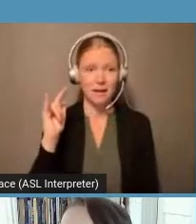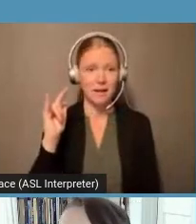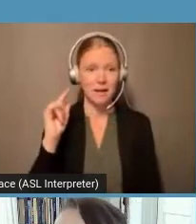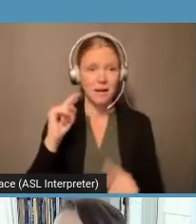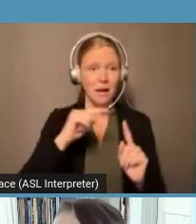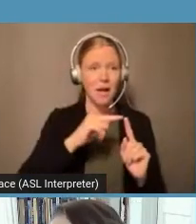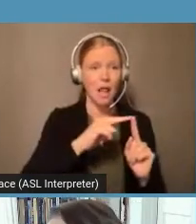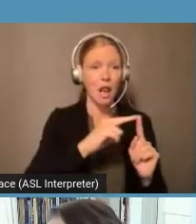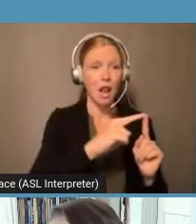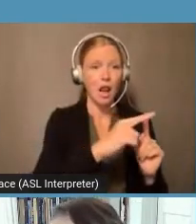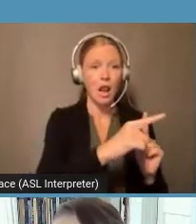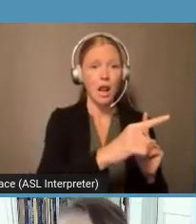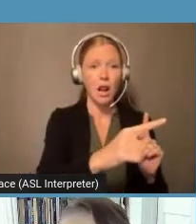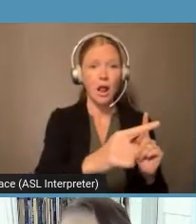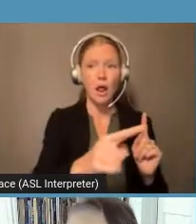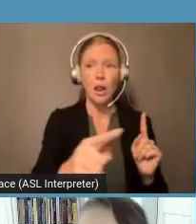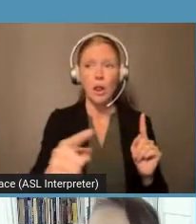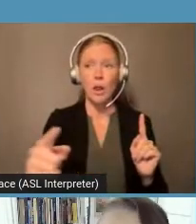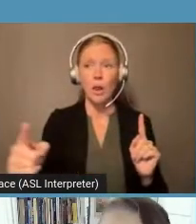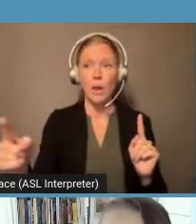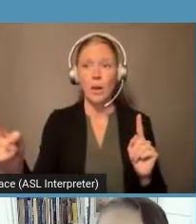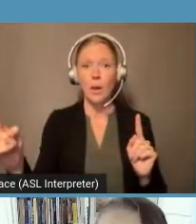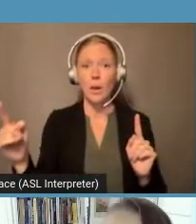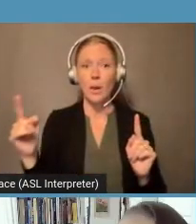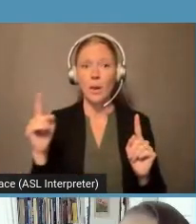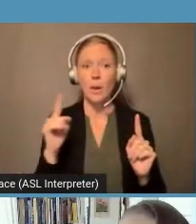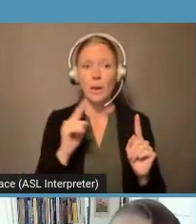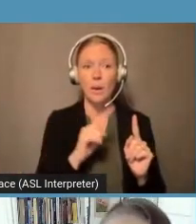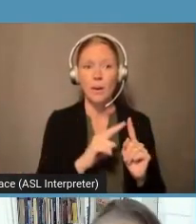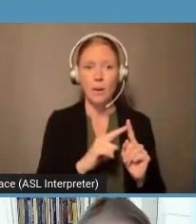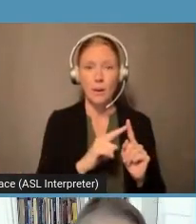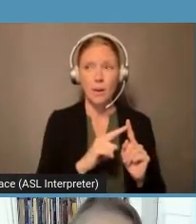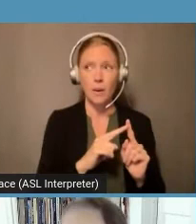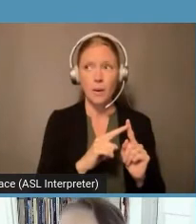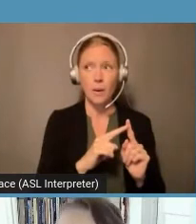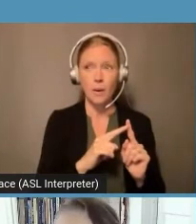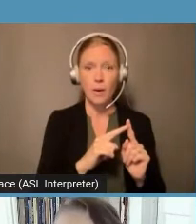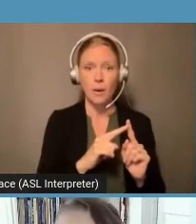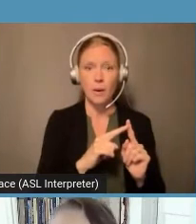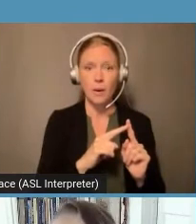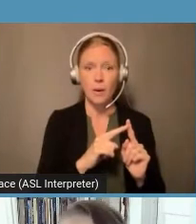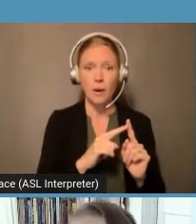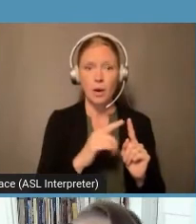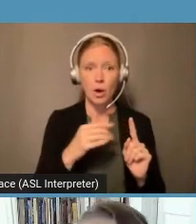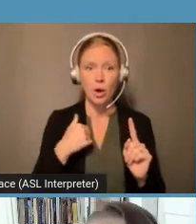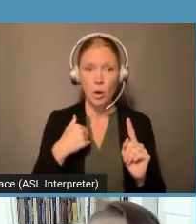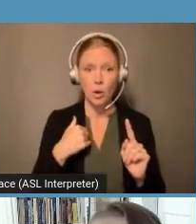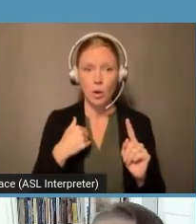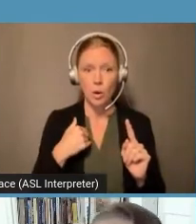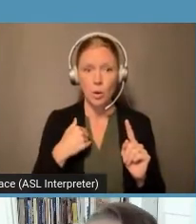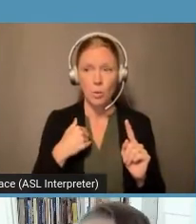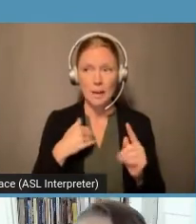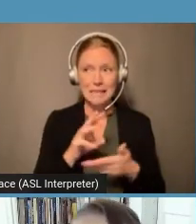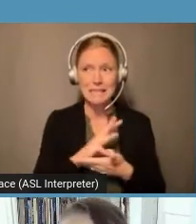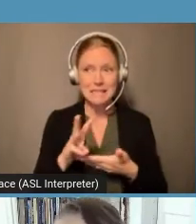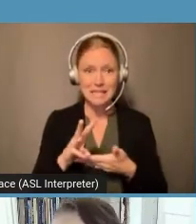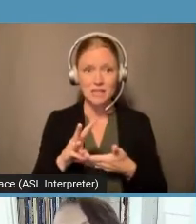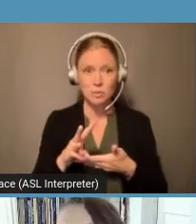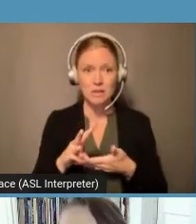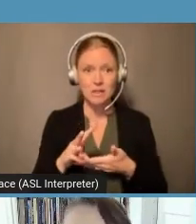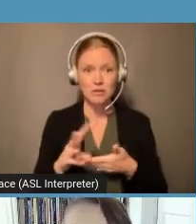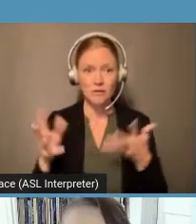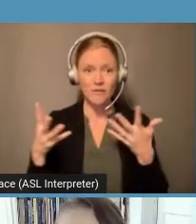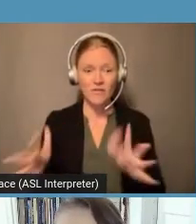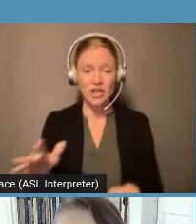room. And we had, you know, maybe 6 more weeks to finish the other like 28 minutes and 30 seconds